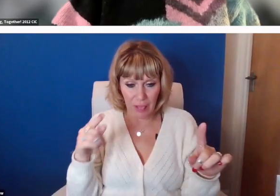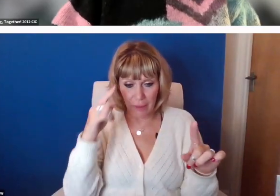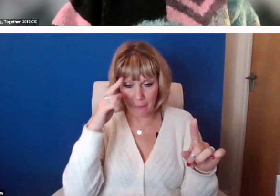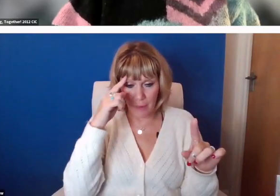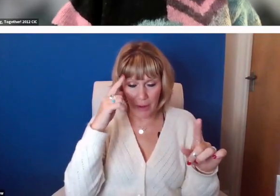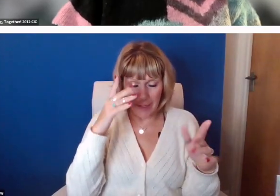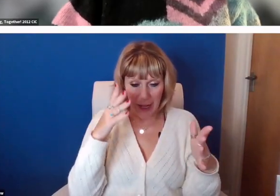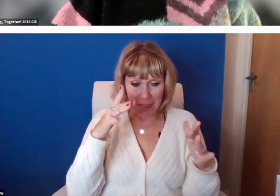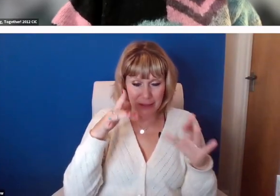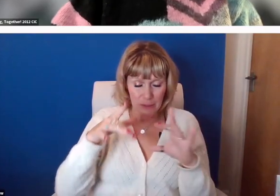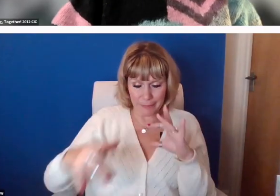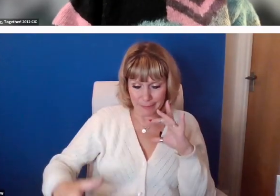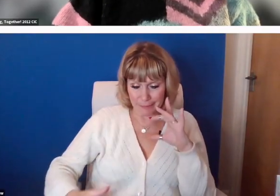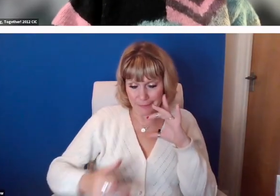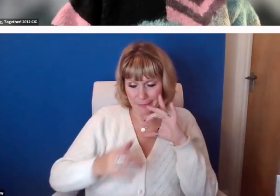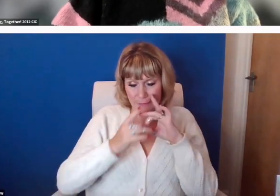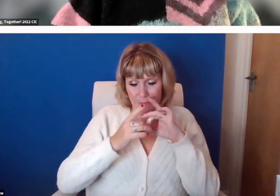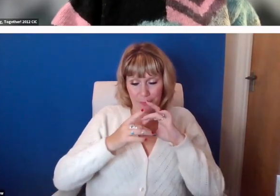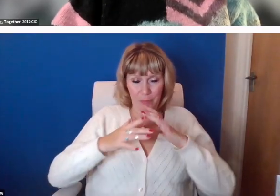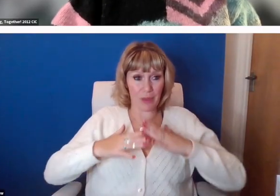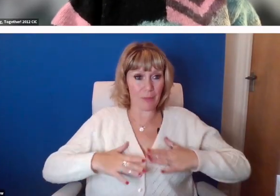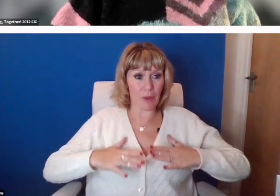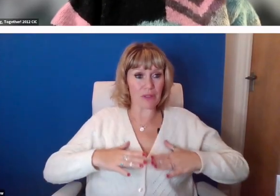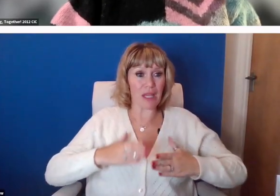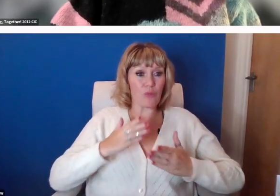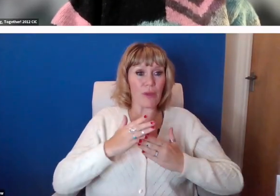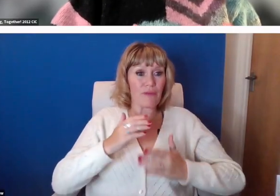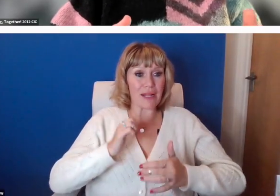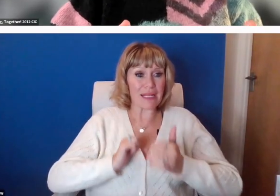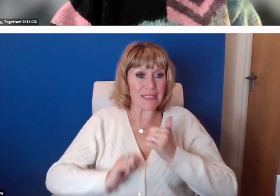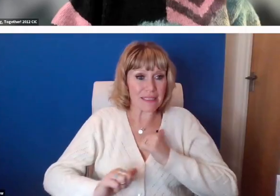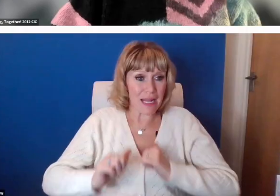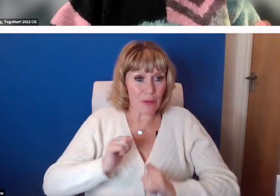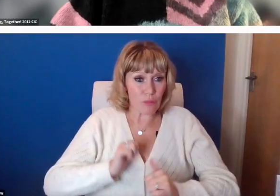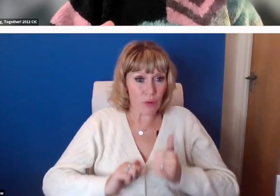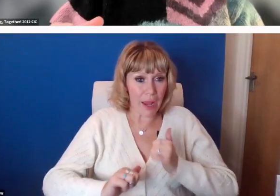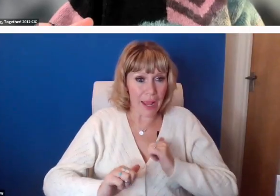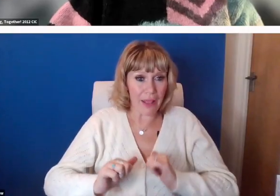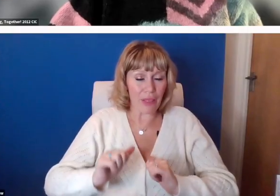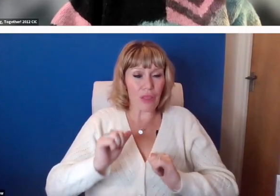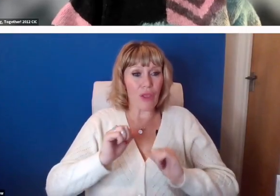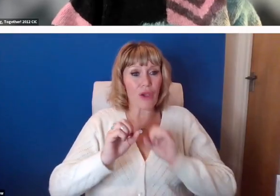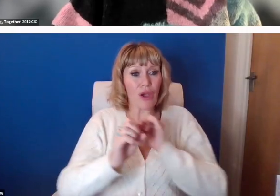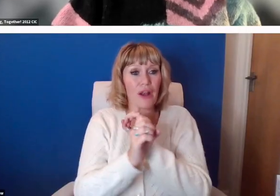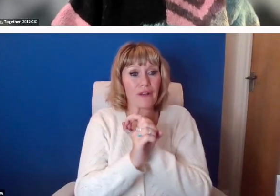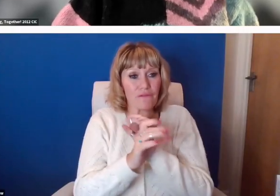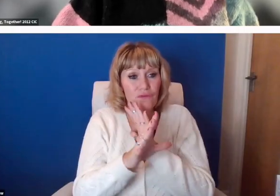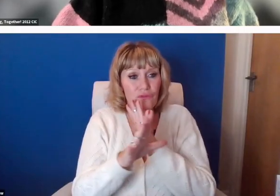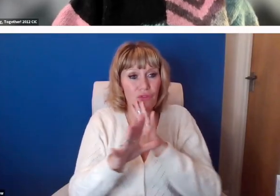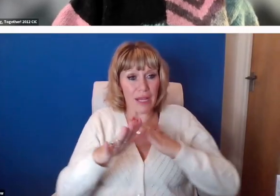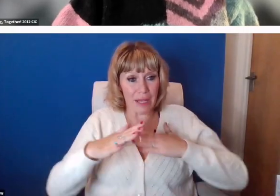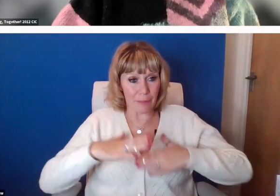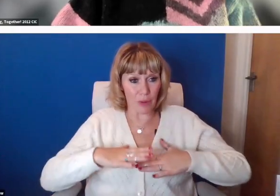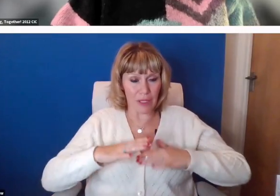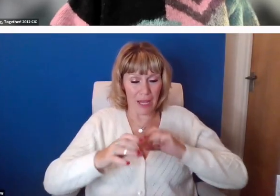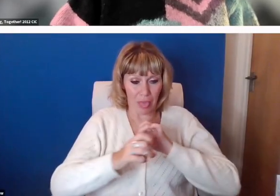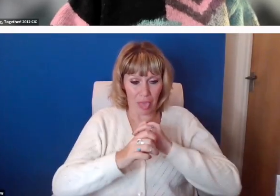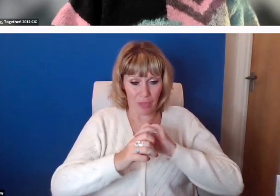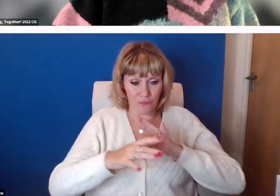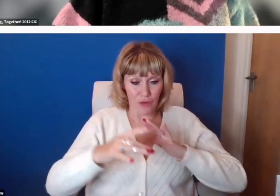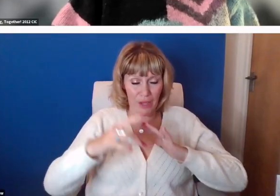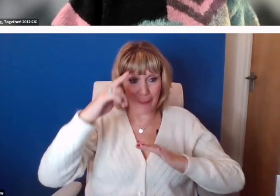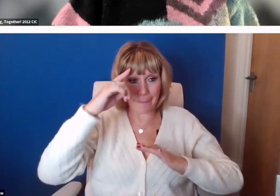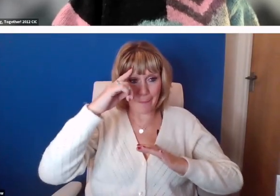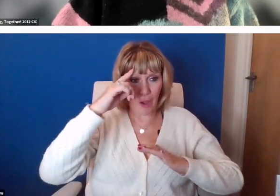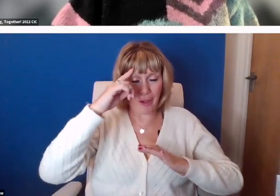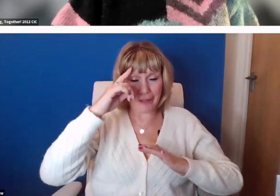body. We really celebrate the kind of the free body and the free mind roaming wherever it wants to. And I